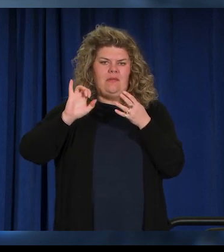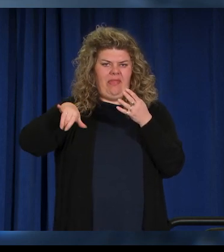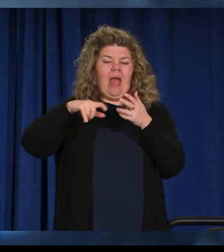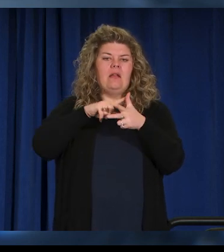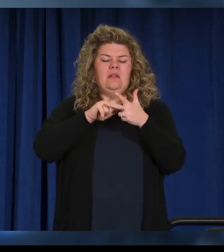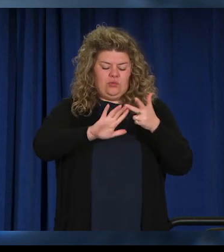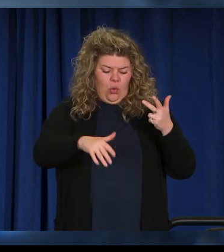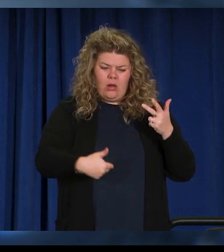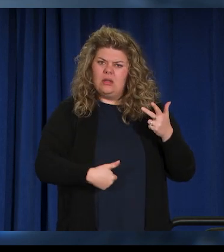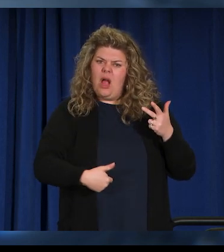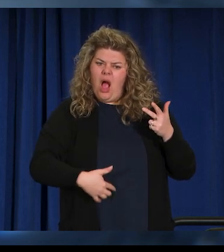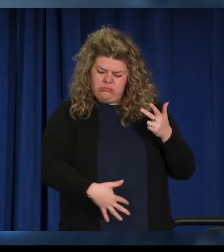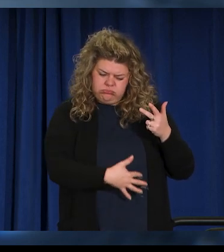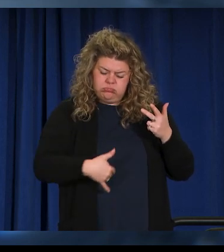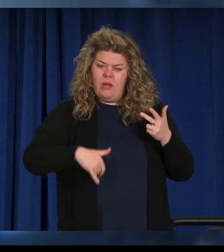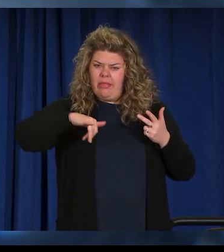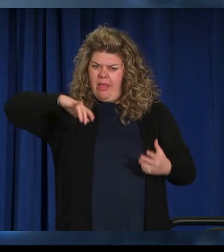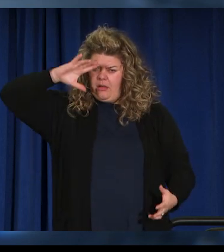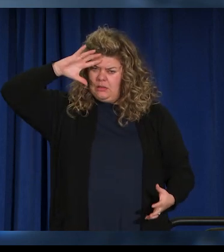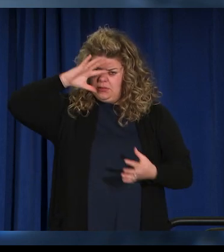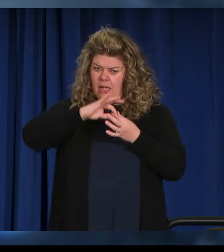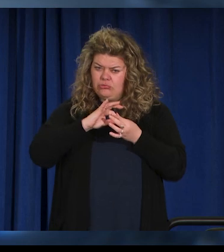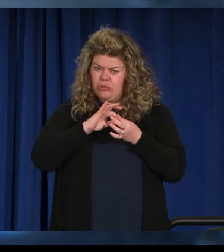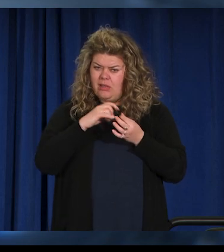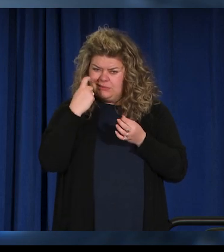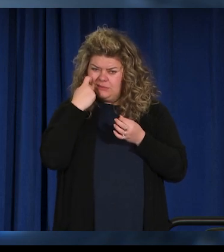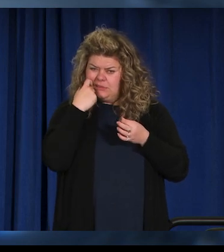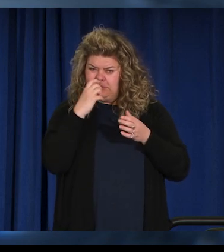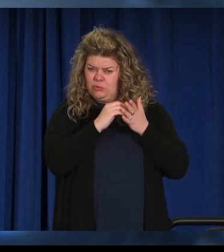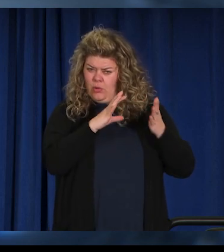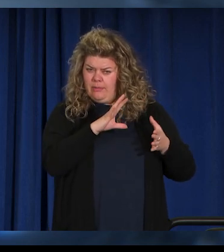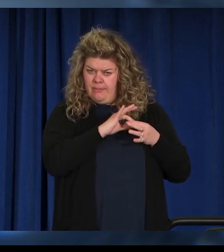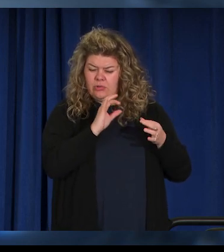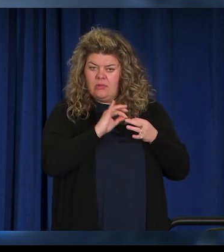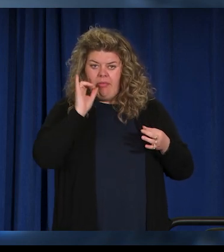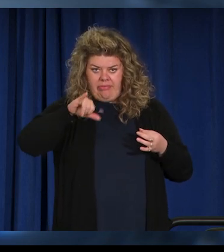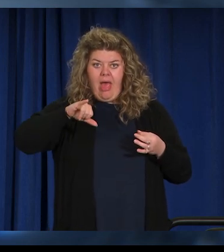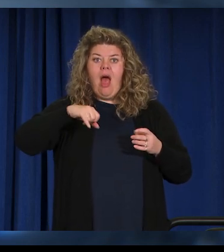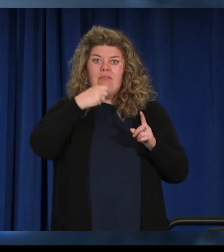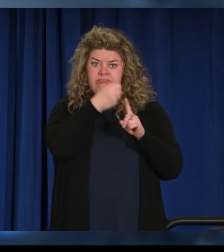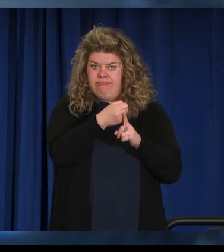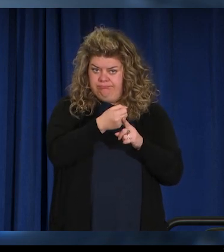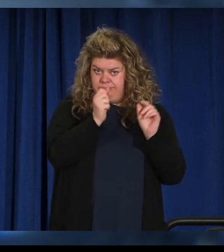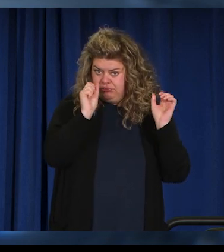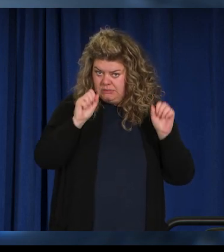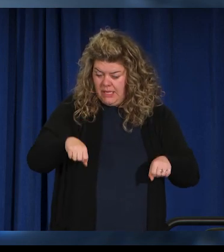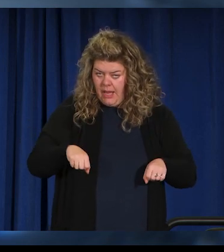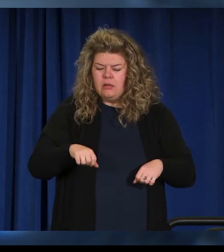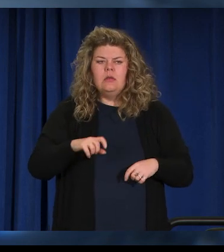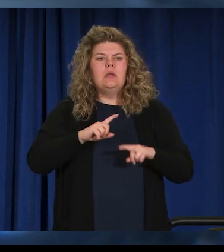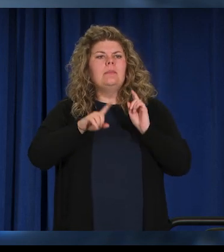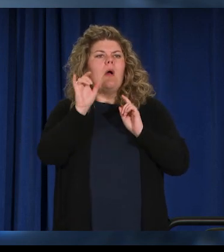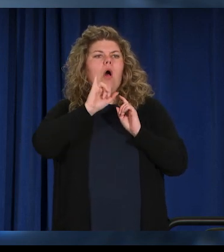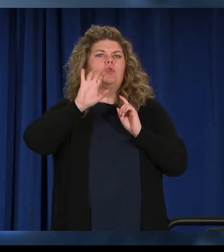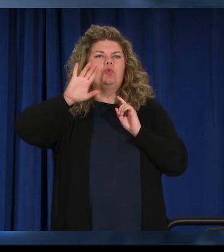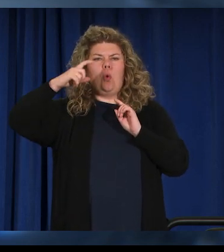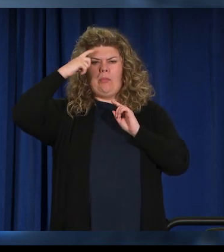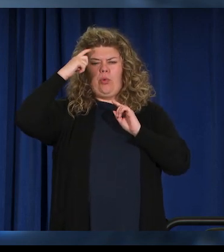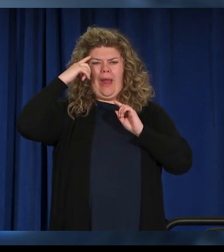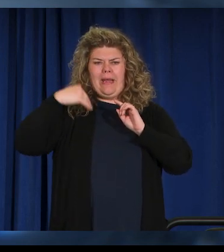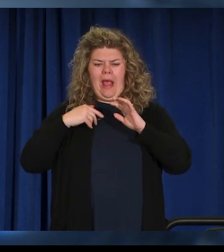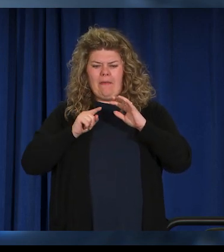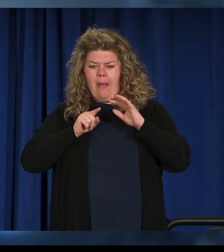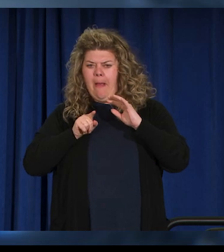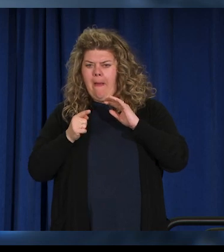gut microbiome brain connection that we heard from one of the students earlier, as well as neural pathways, which can be altered by illness or